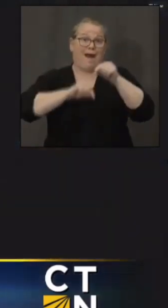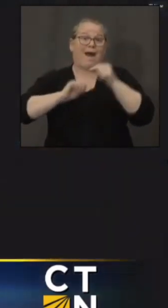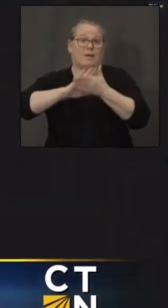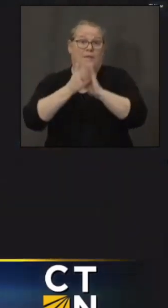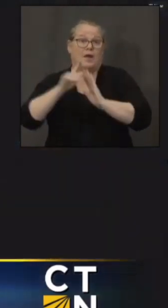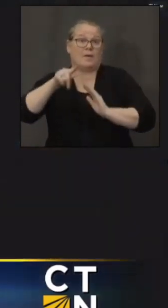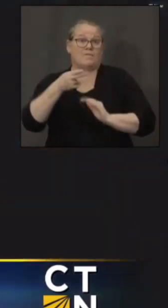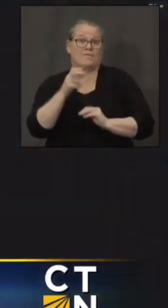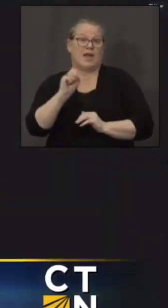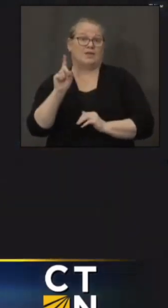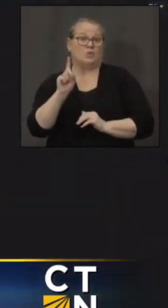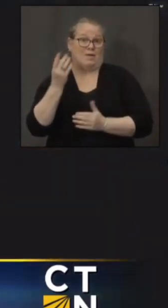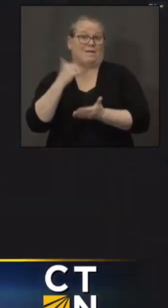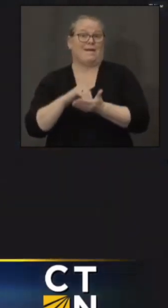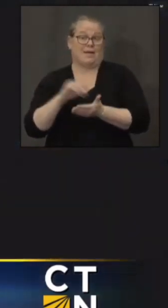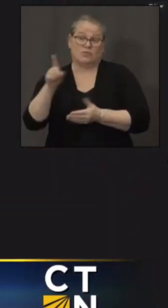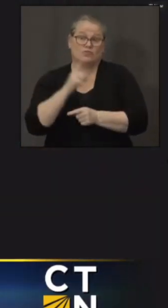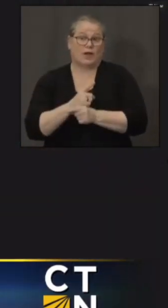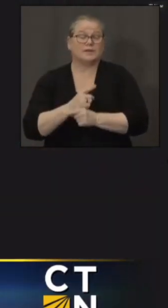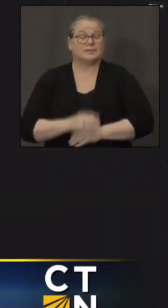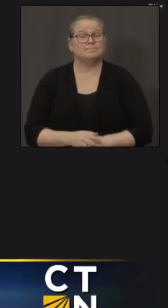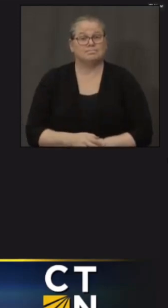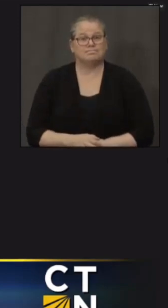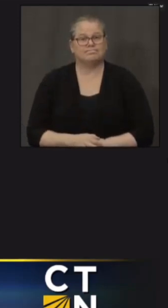Thank you. Happy Thanksgiving.